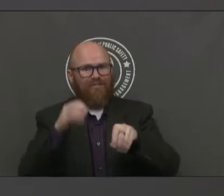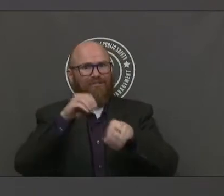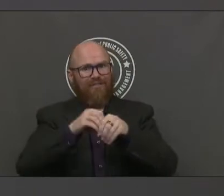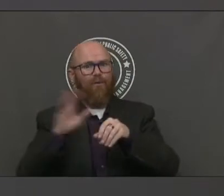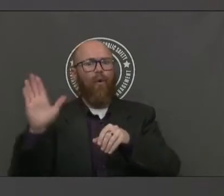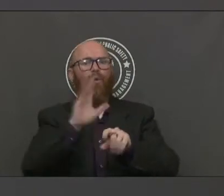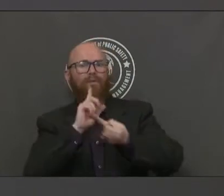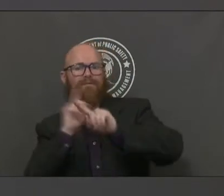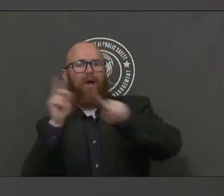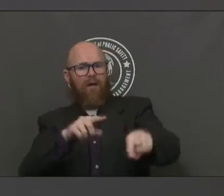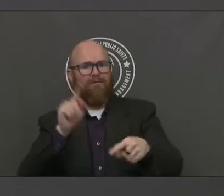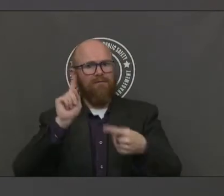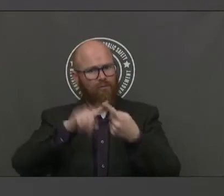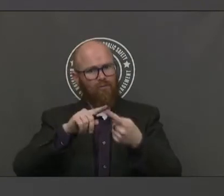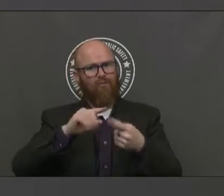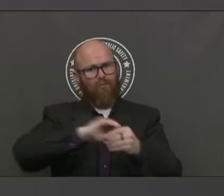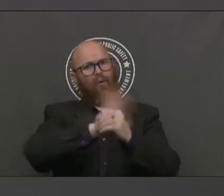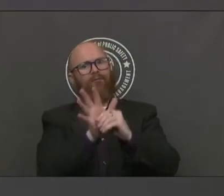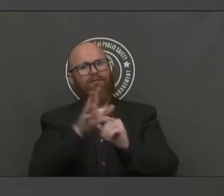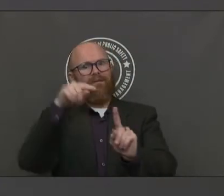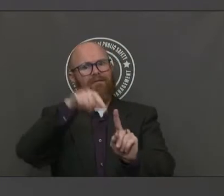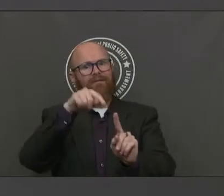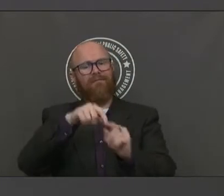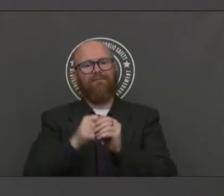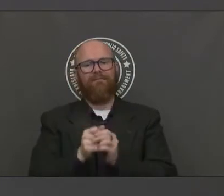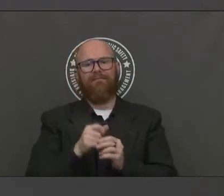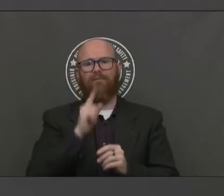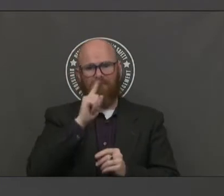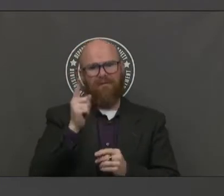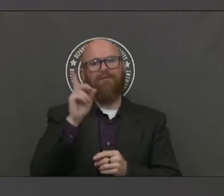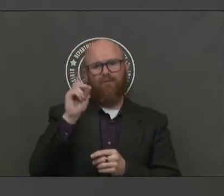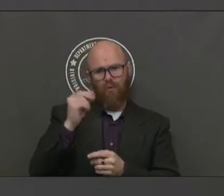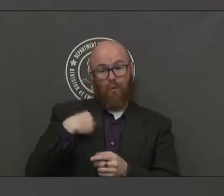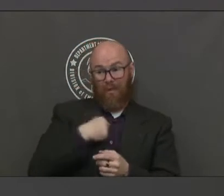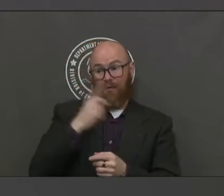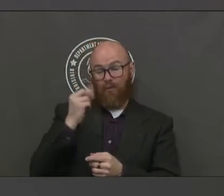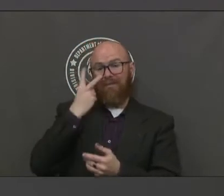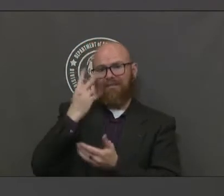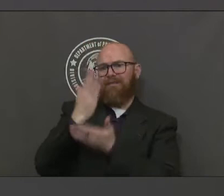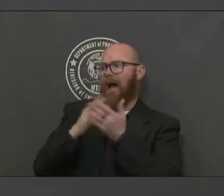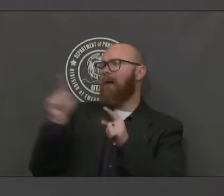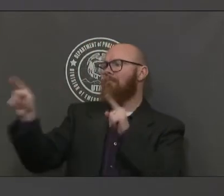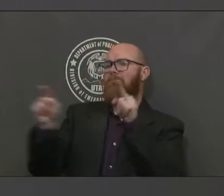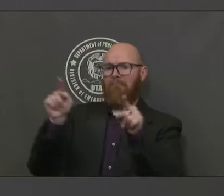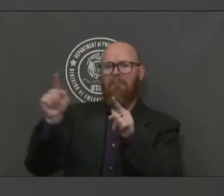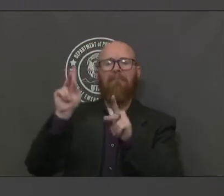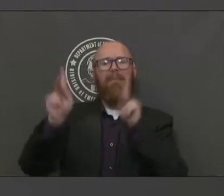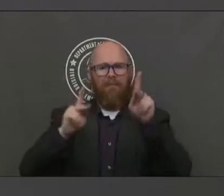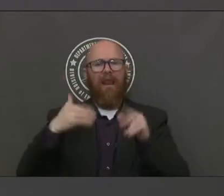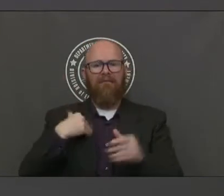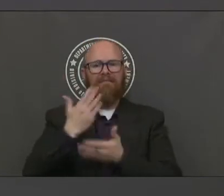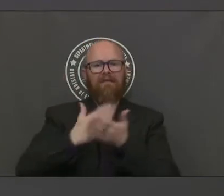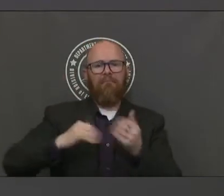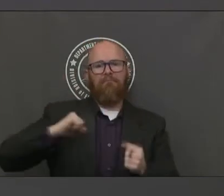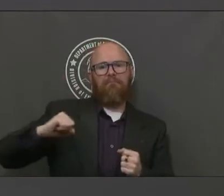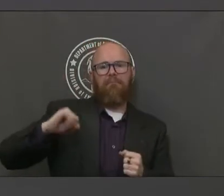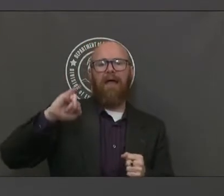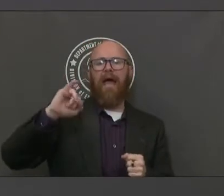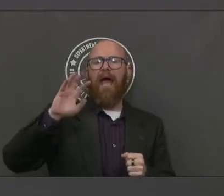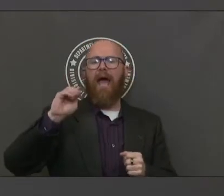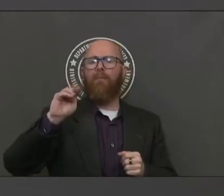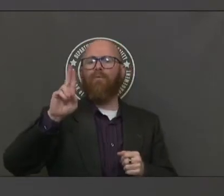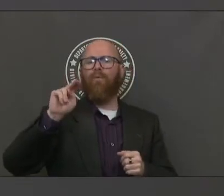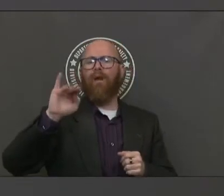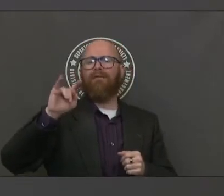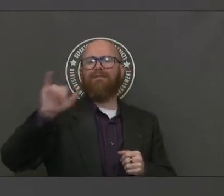others, certainly there's some partial immunity out there, and maybe partial immunity about groups that maybe didn't take it as seriously or